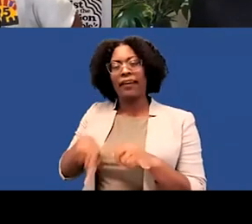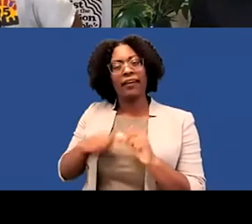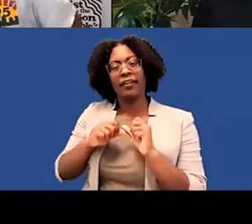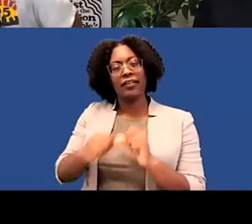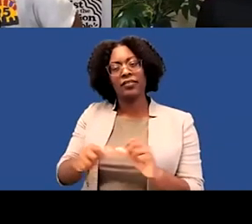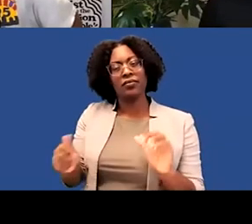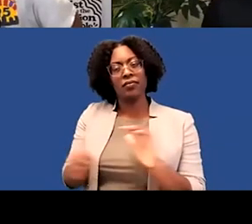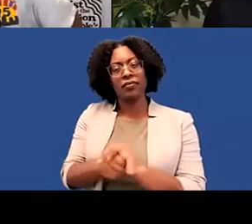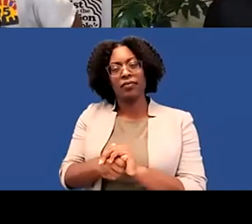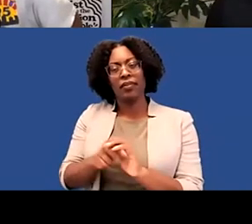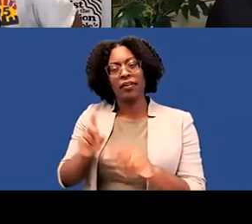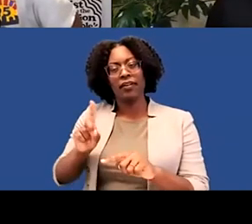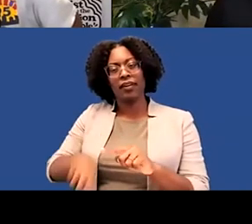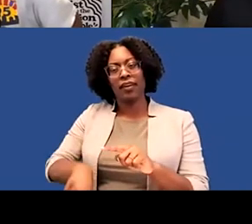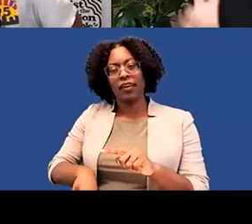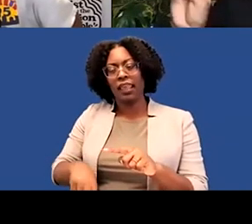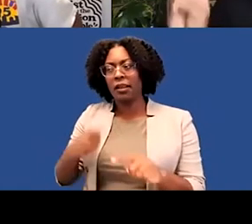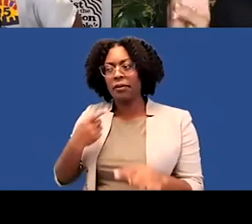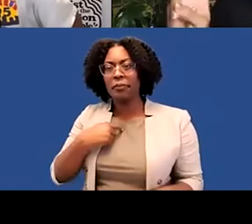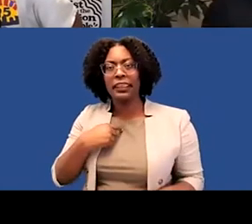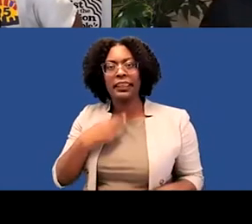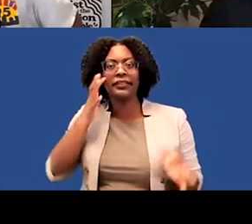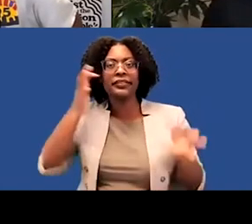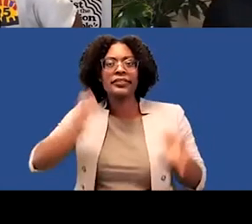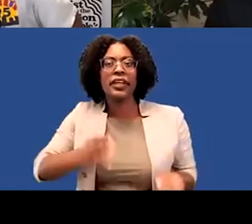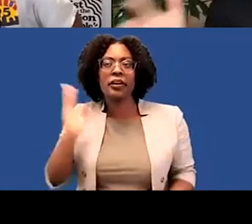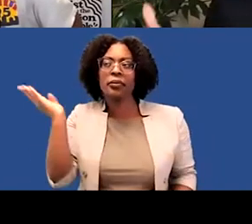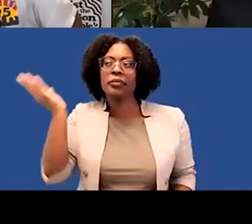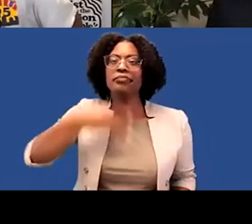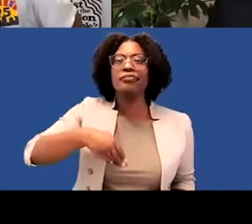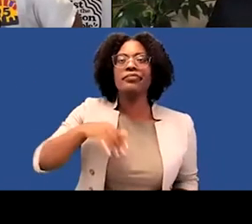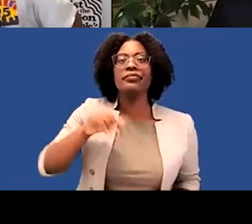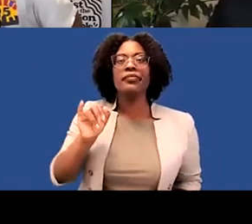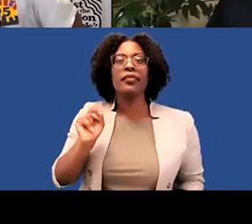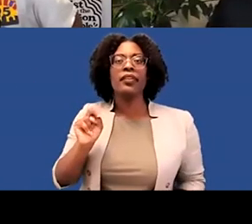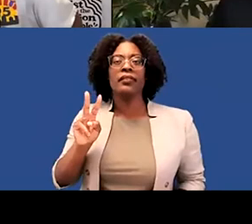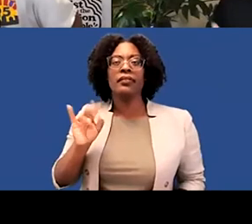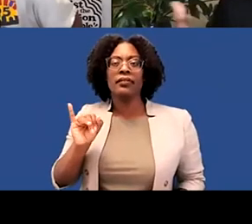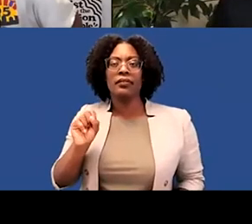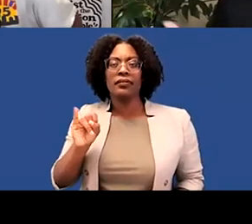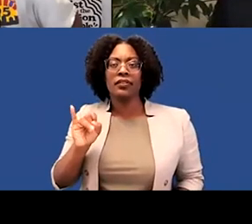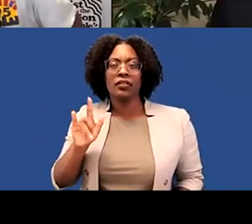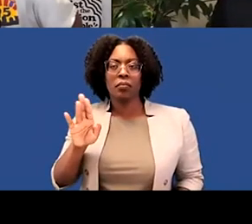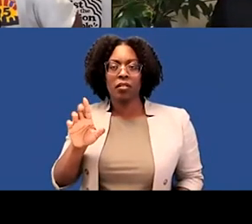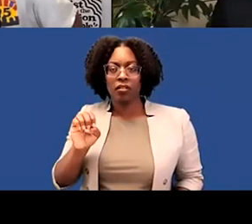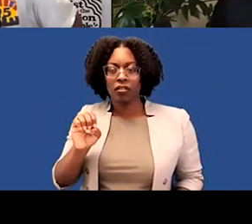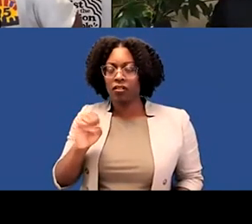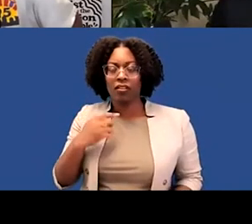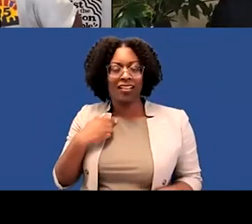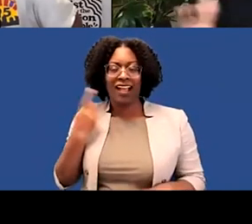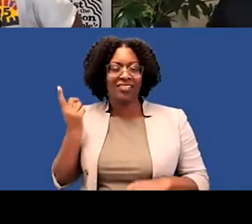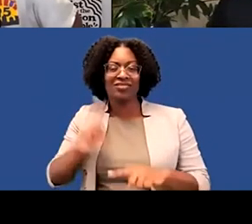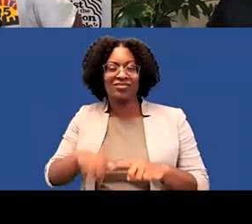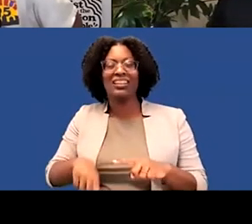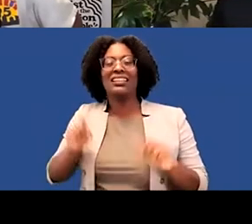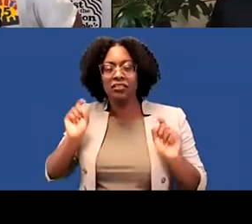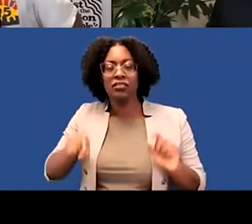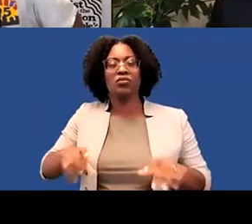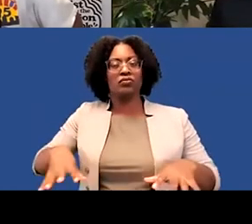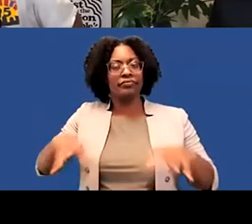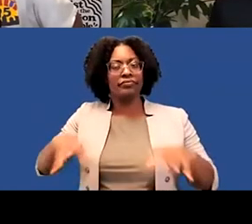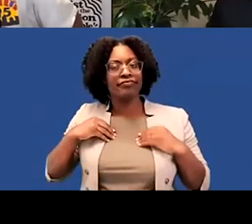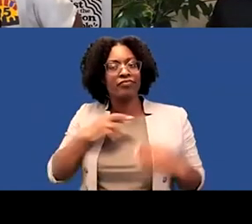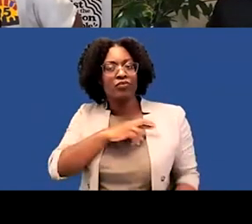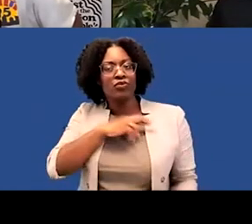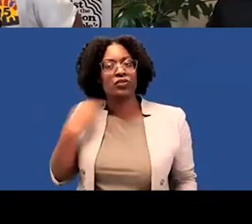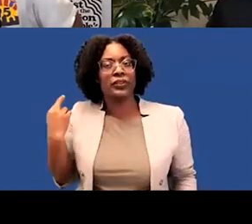being invisible, quote unquote, just wasn't enough. Like I needed to take the risk to be at